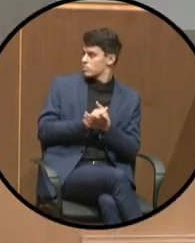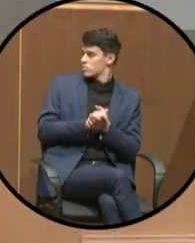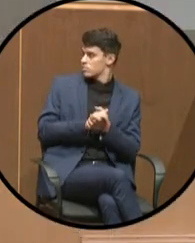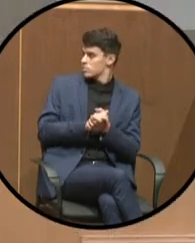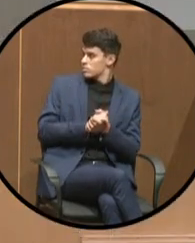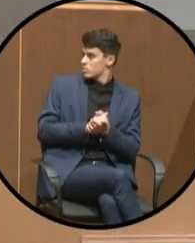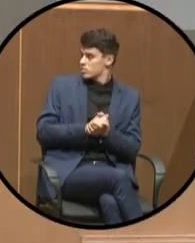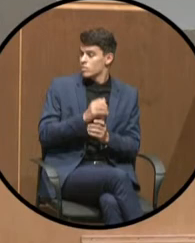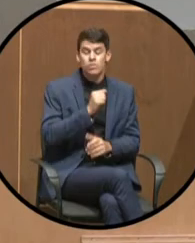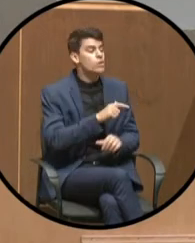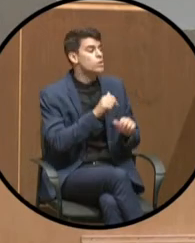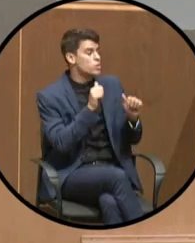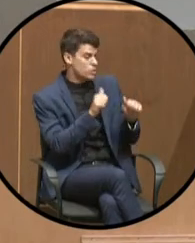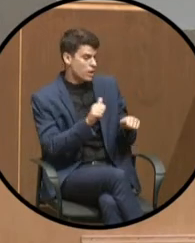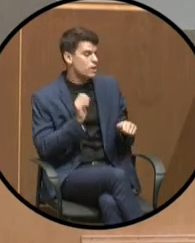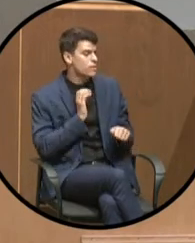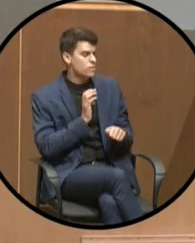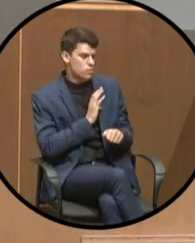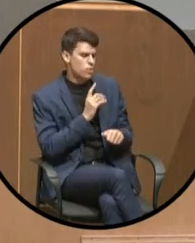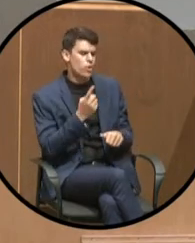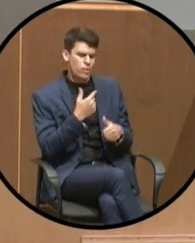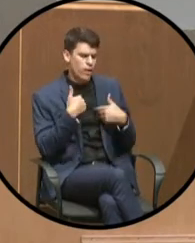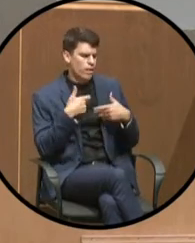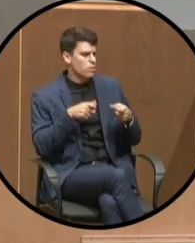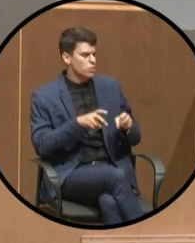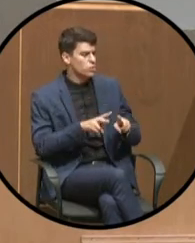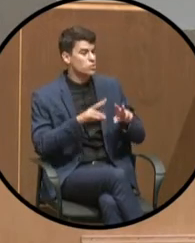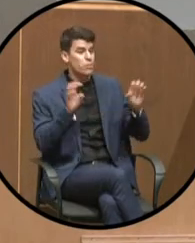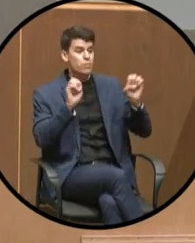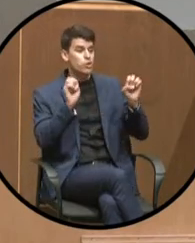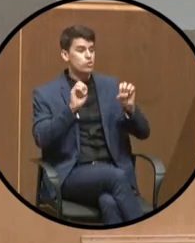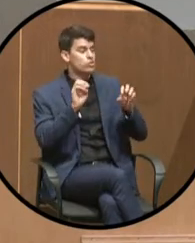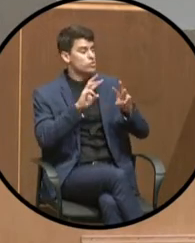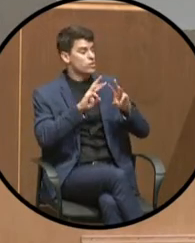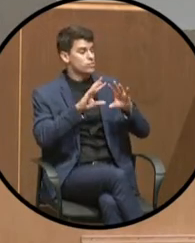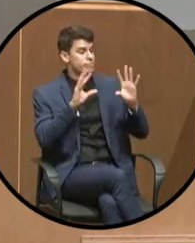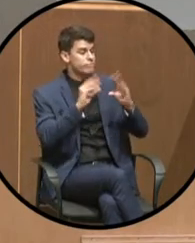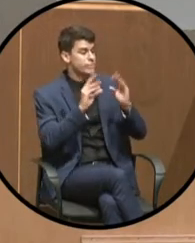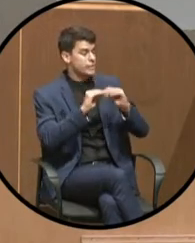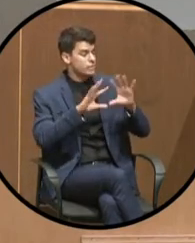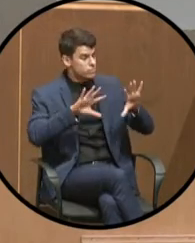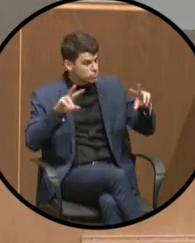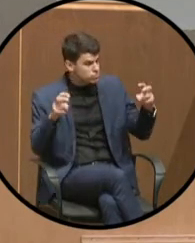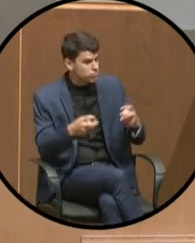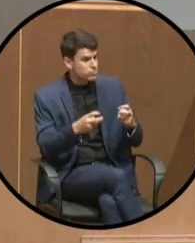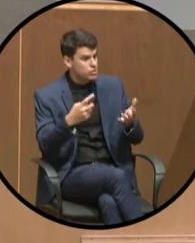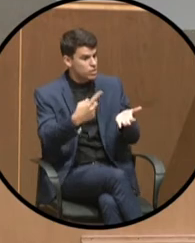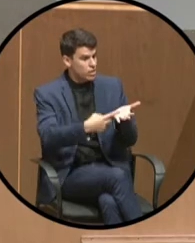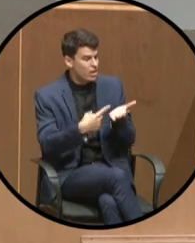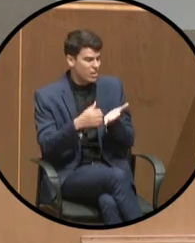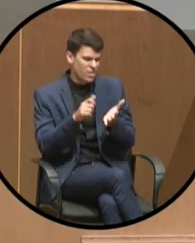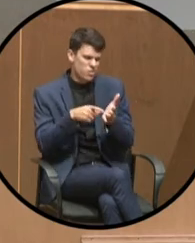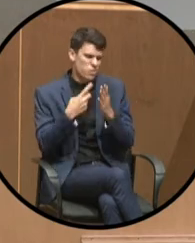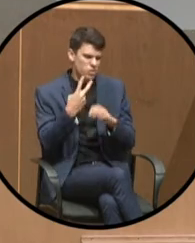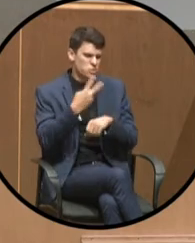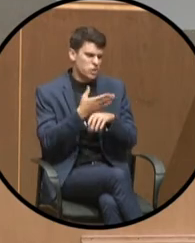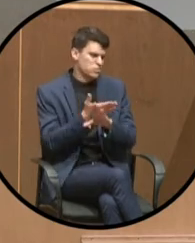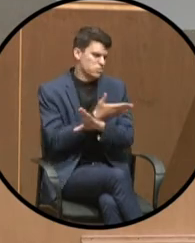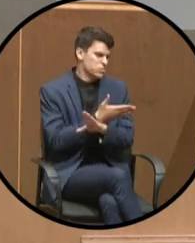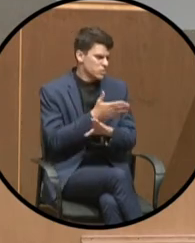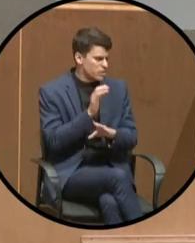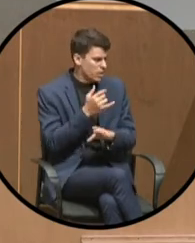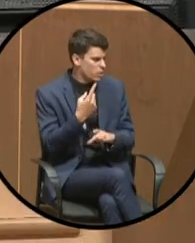the board always has the opportunity to meet in an emergency session and do emergency rulemaking, which requires 2 days notice. So we can always do that as